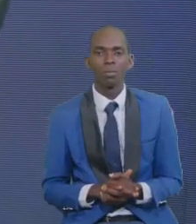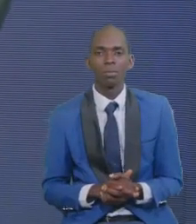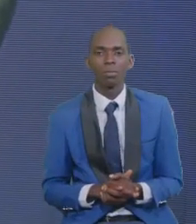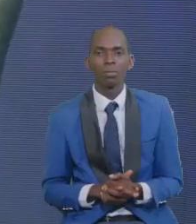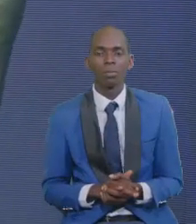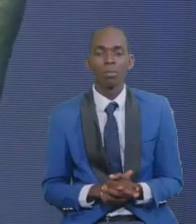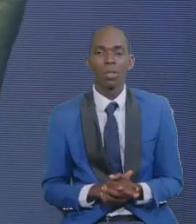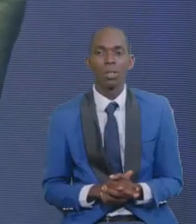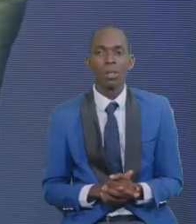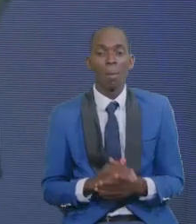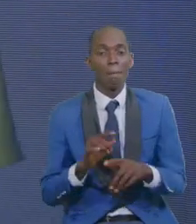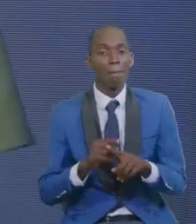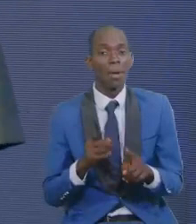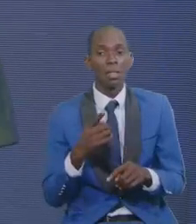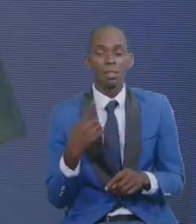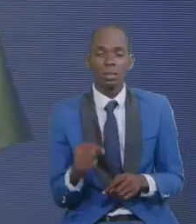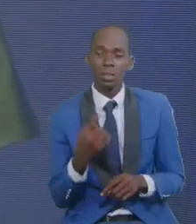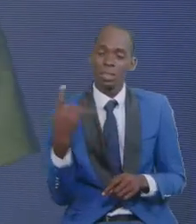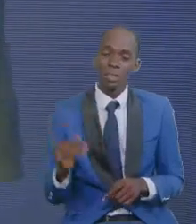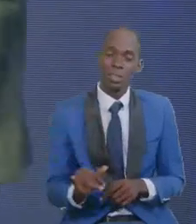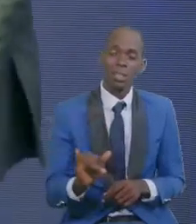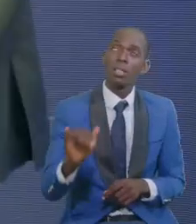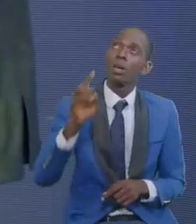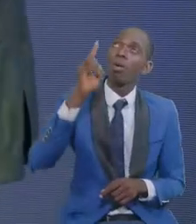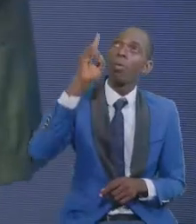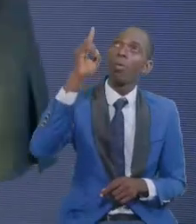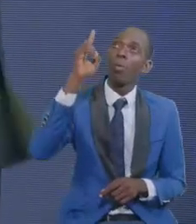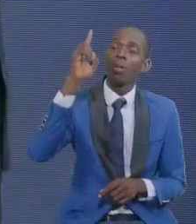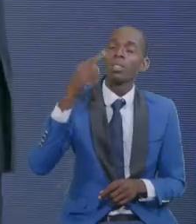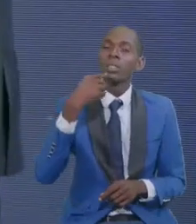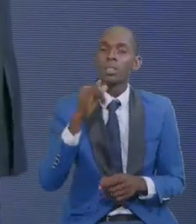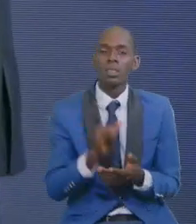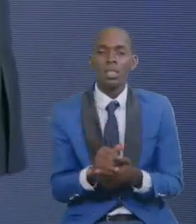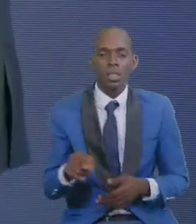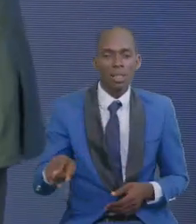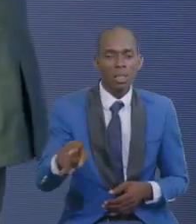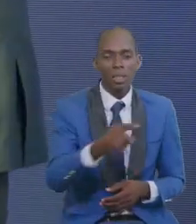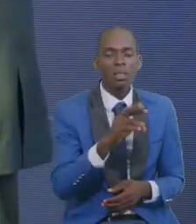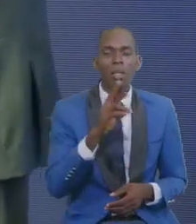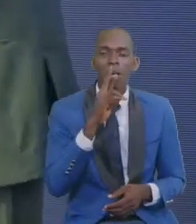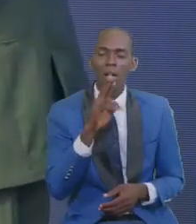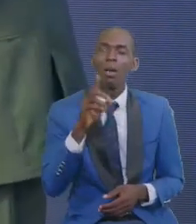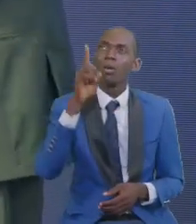But the eternal one says, ye of God, little children,